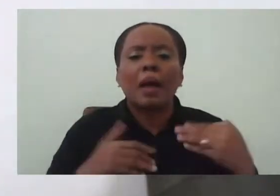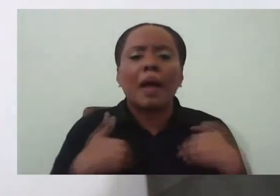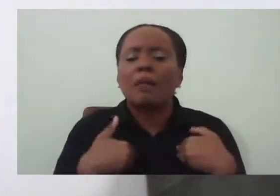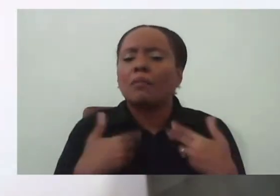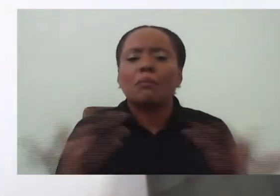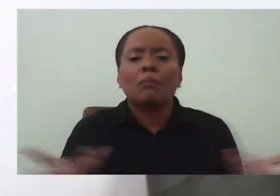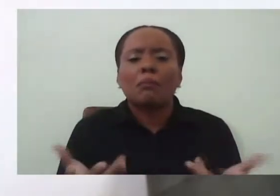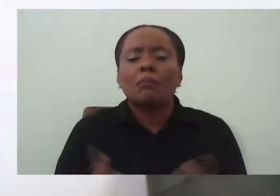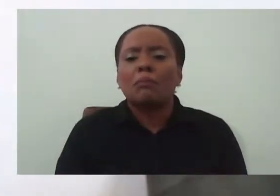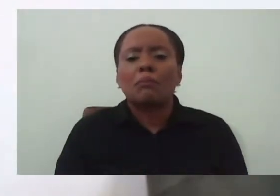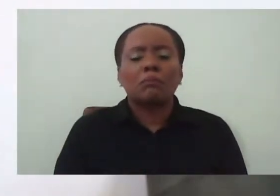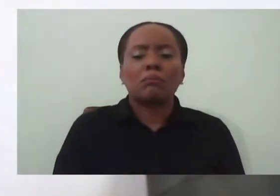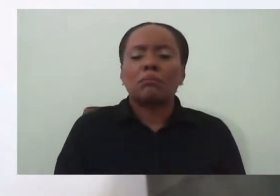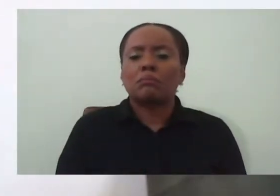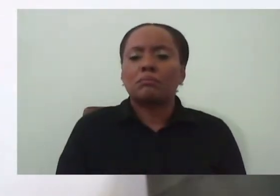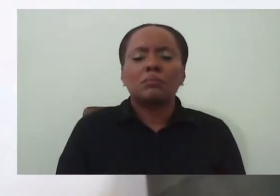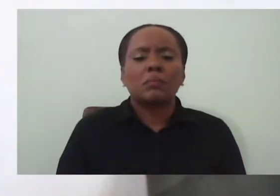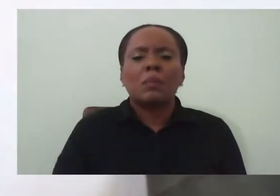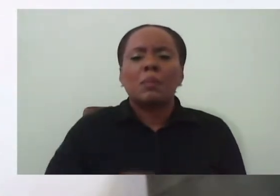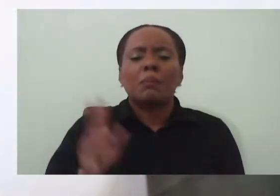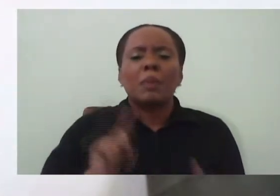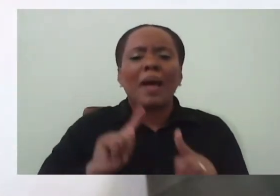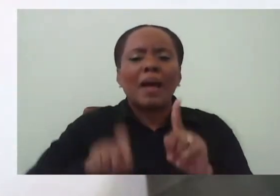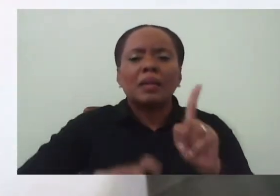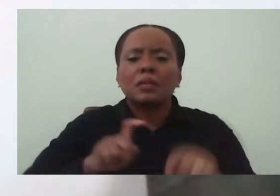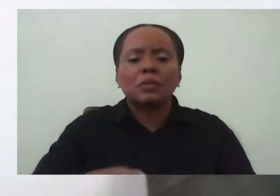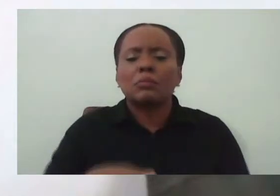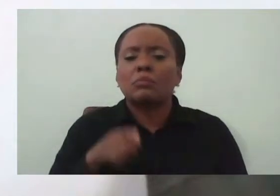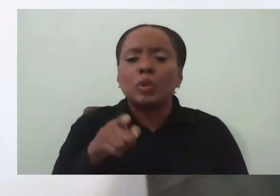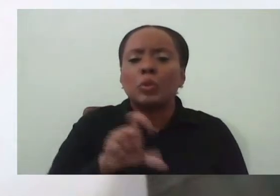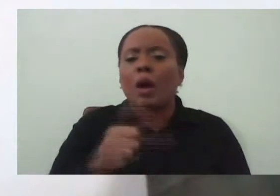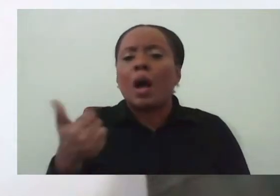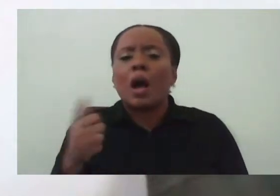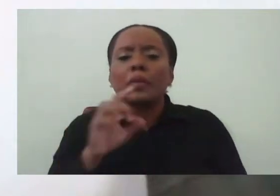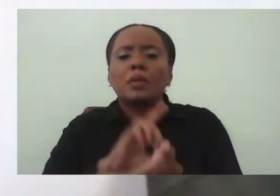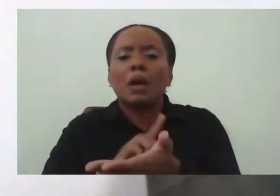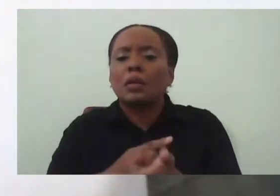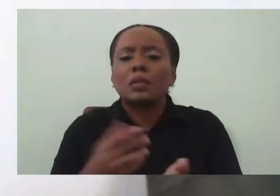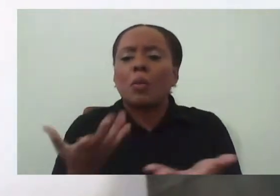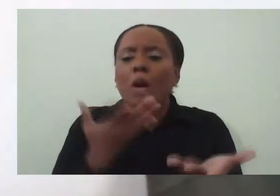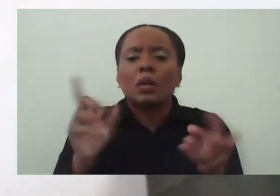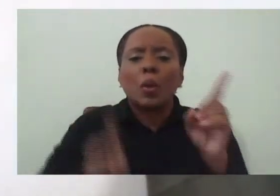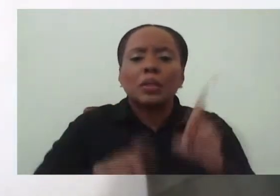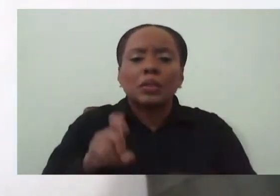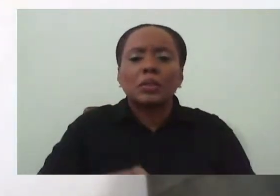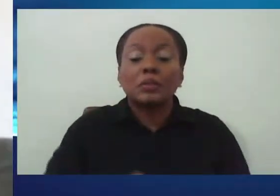the other doctors that work in the system? Welcome.